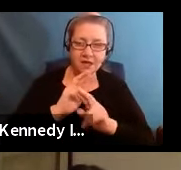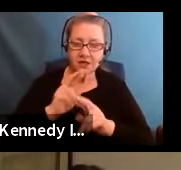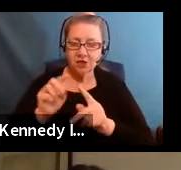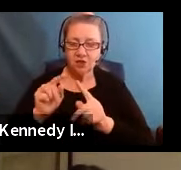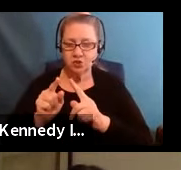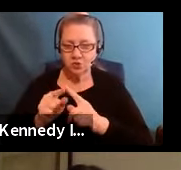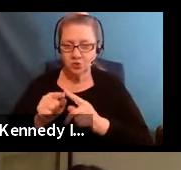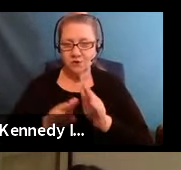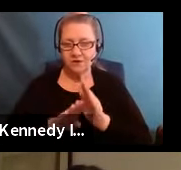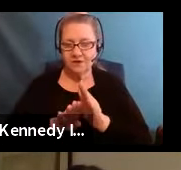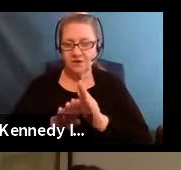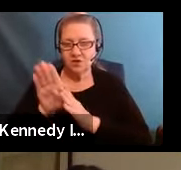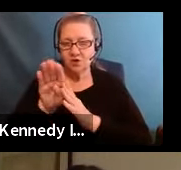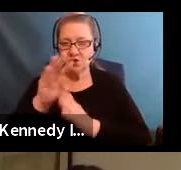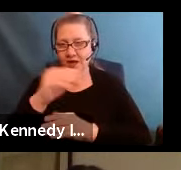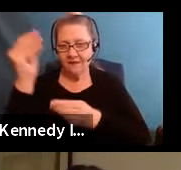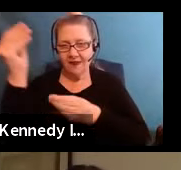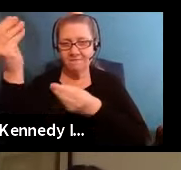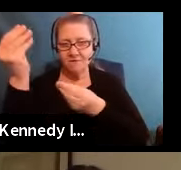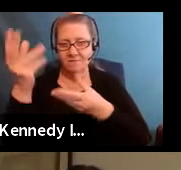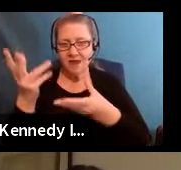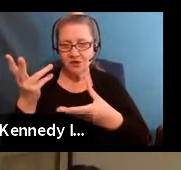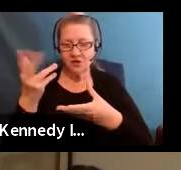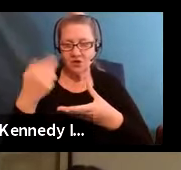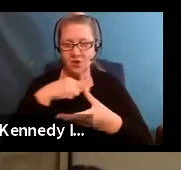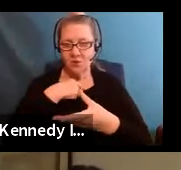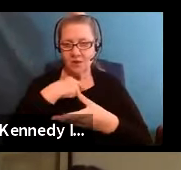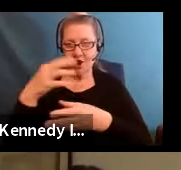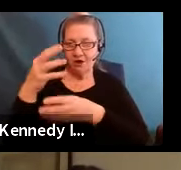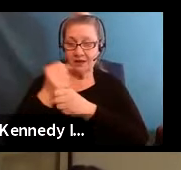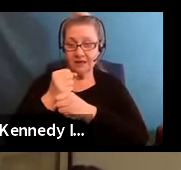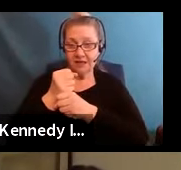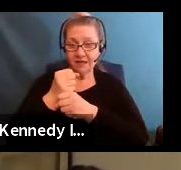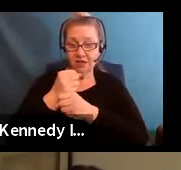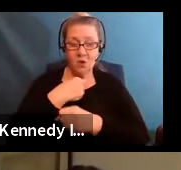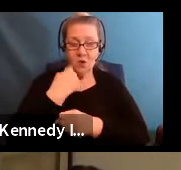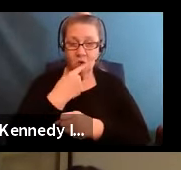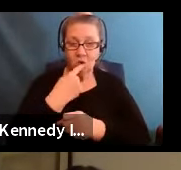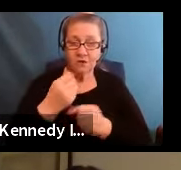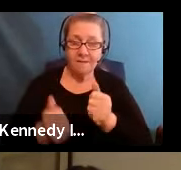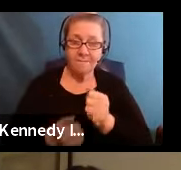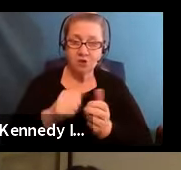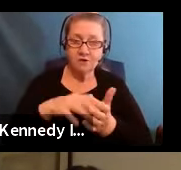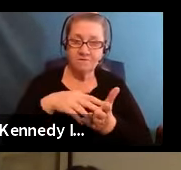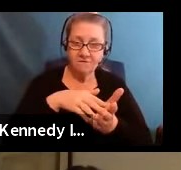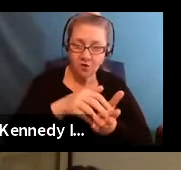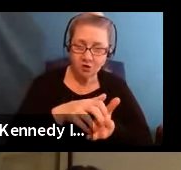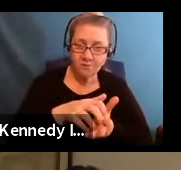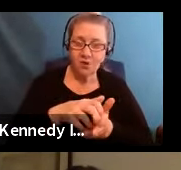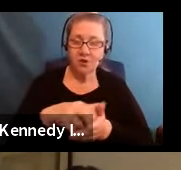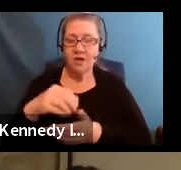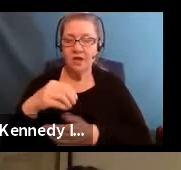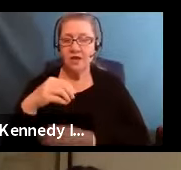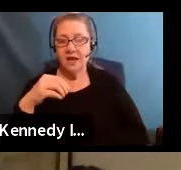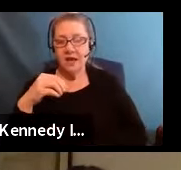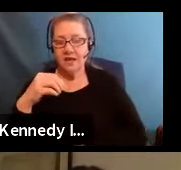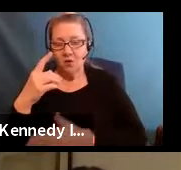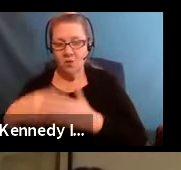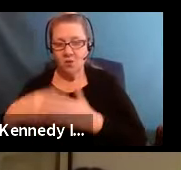surge and the data and the information that we are getting about who is most vulnerable and what is putting our